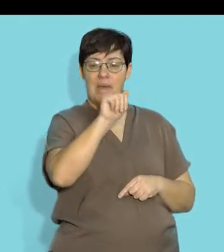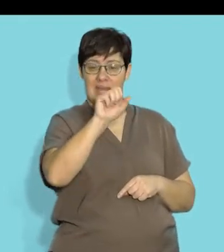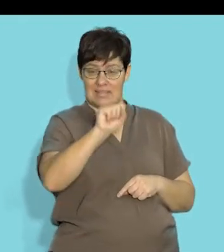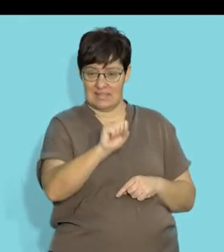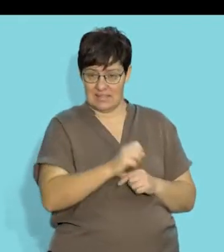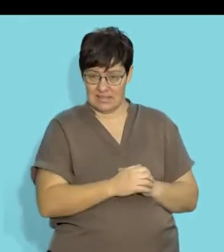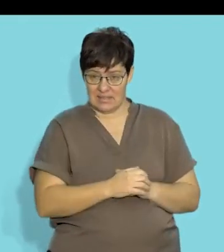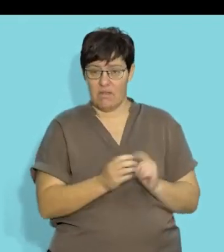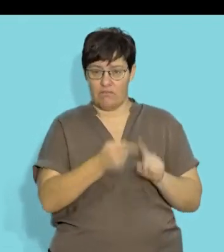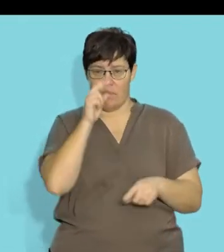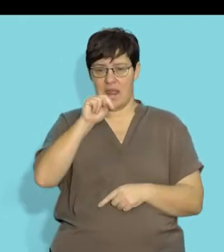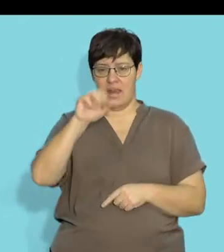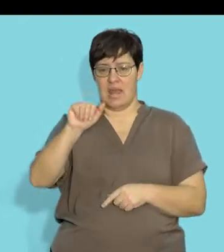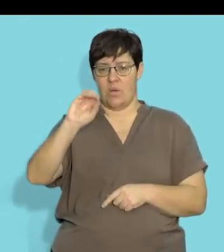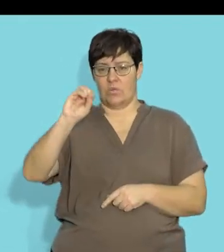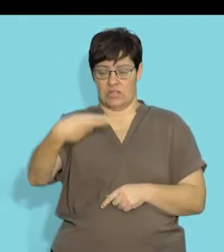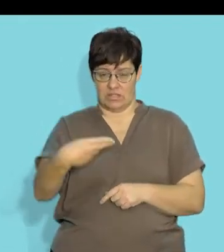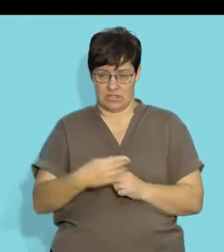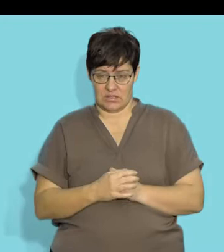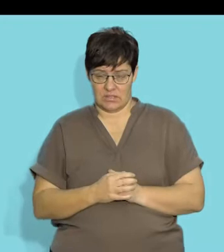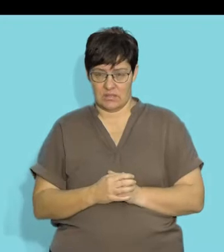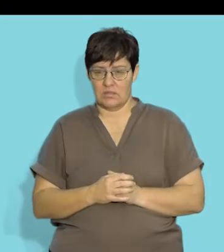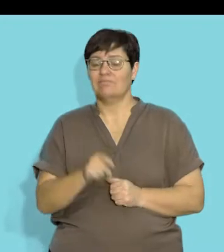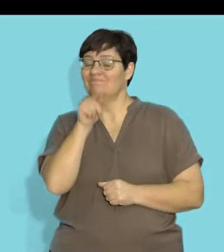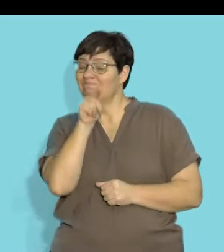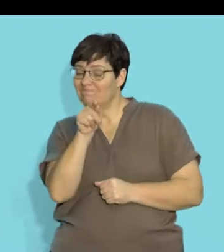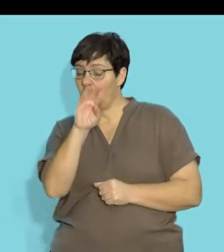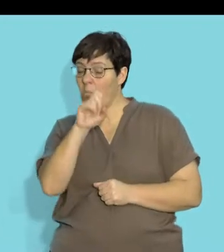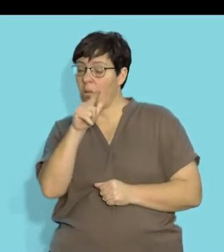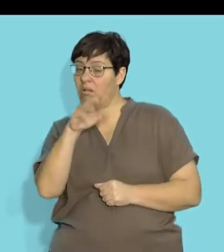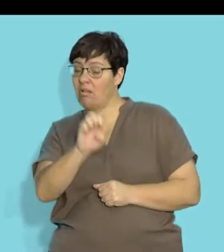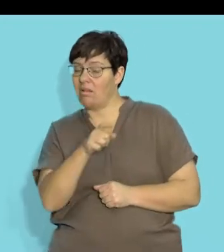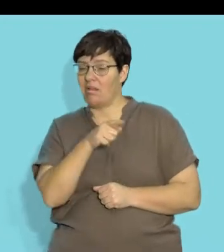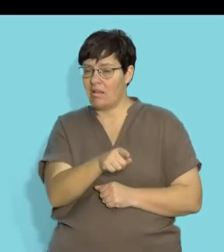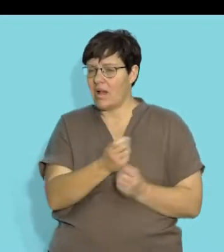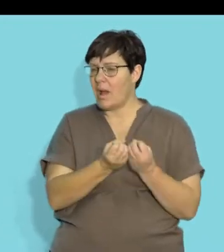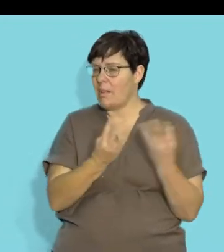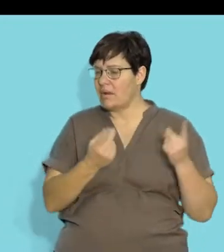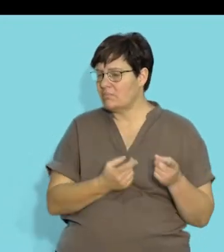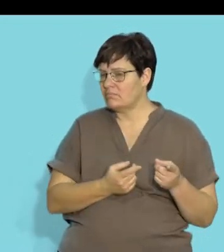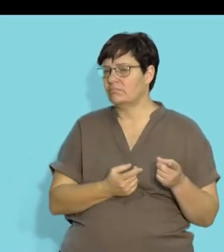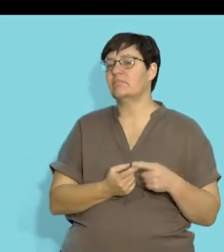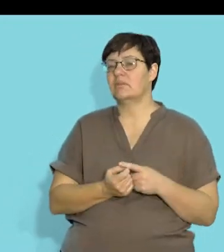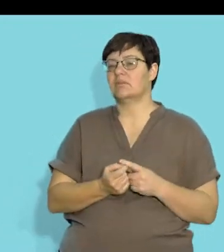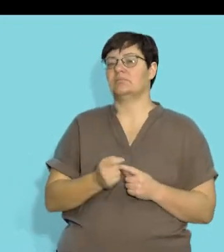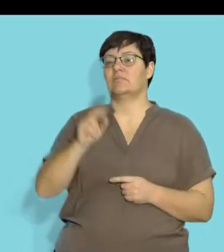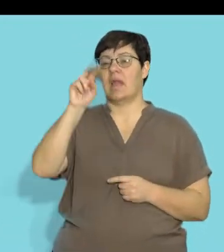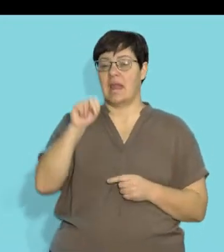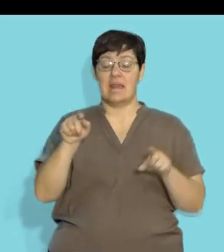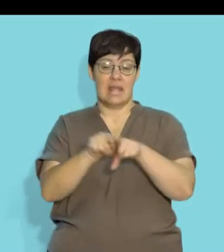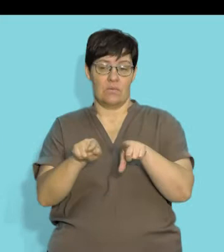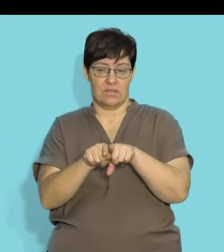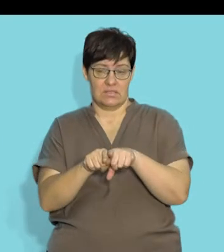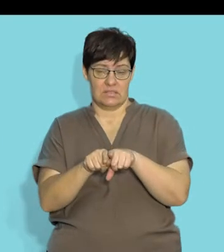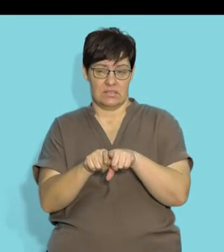okay? So we know that the moles of this substance is actually, we would say moles is equals